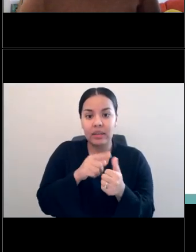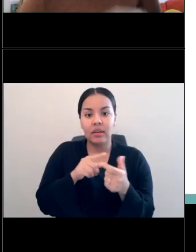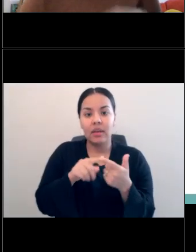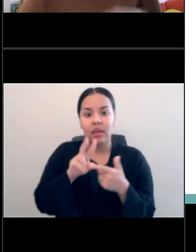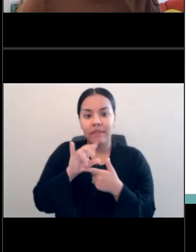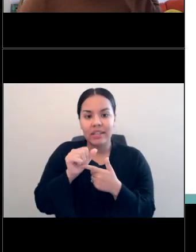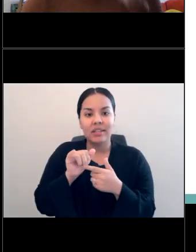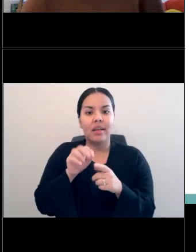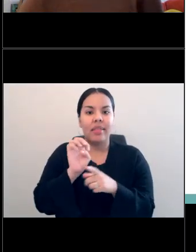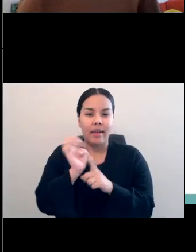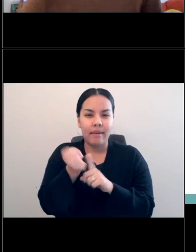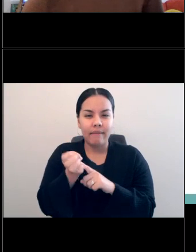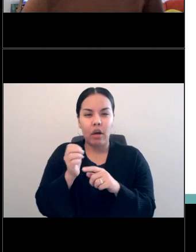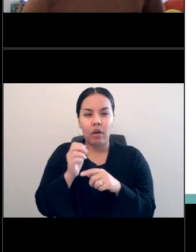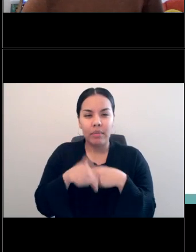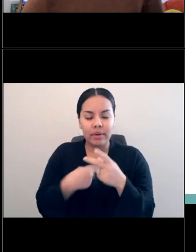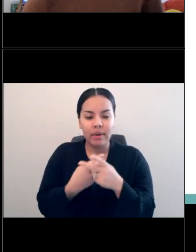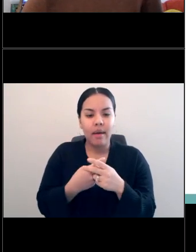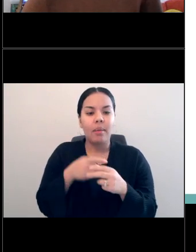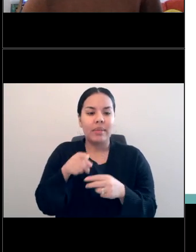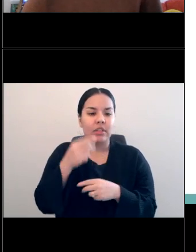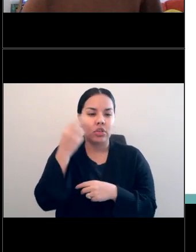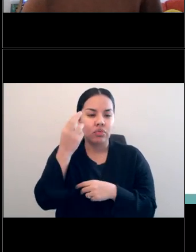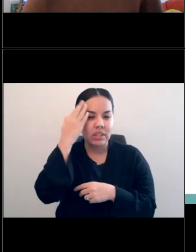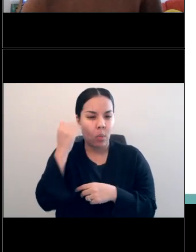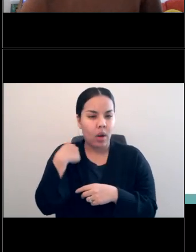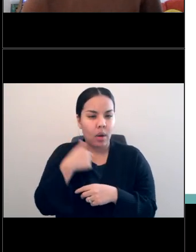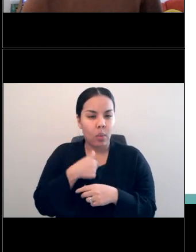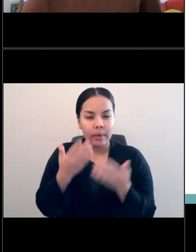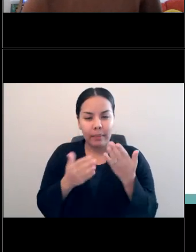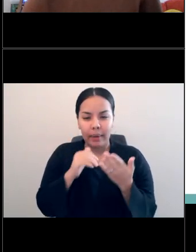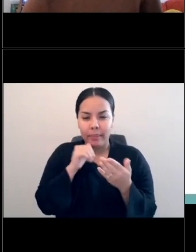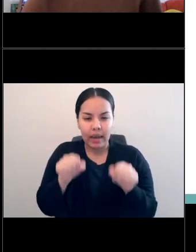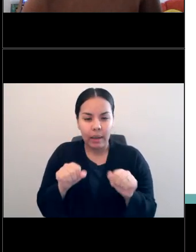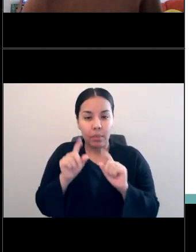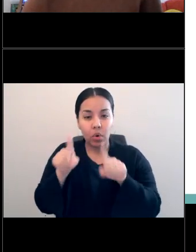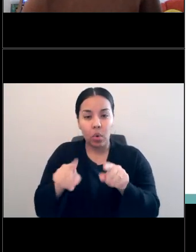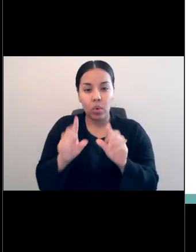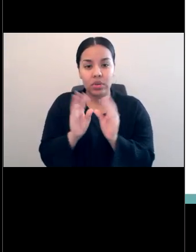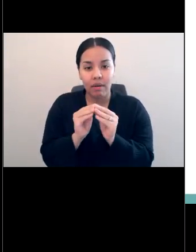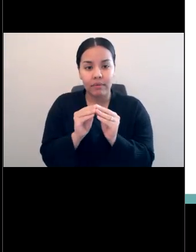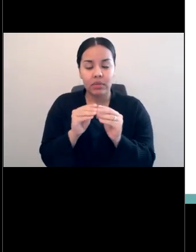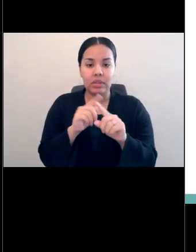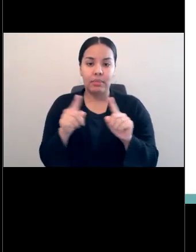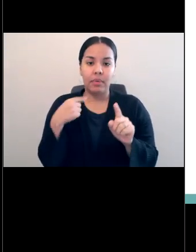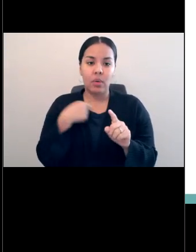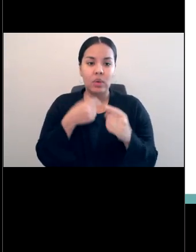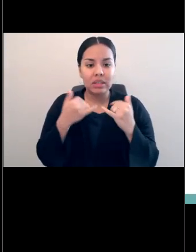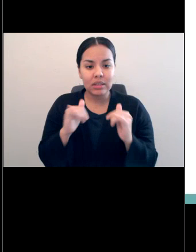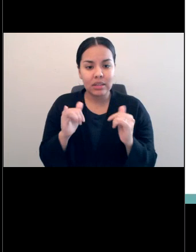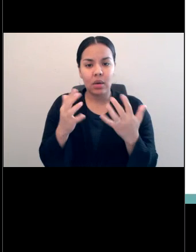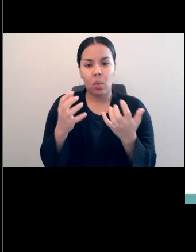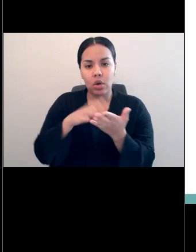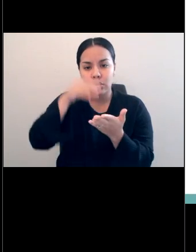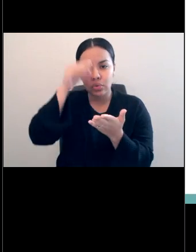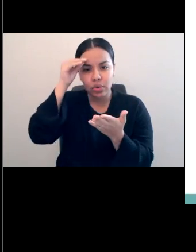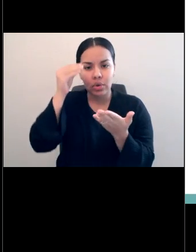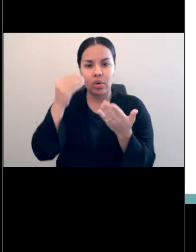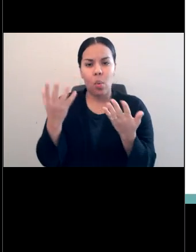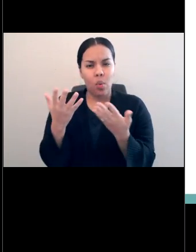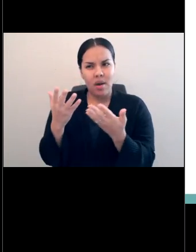are reasons why we might not be able to go to conferences, but we still want to learn the stuff that is being